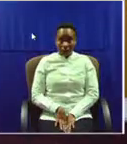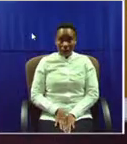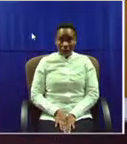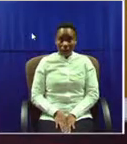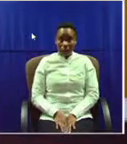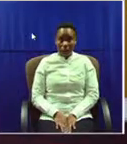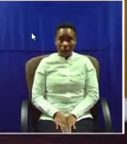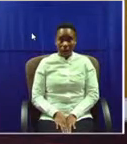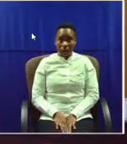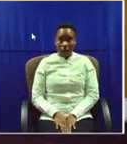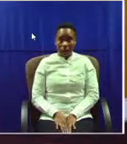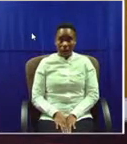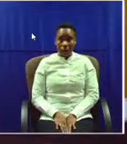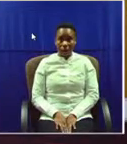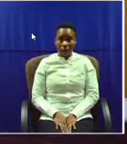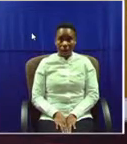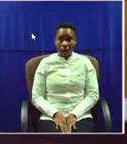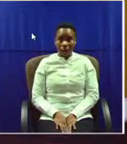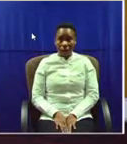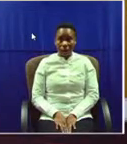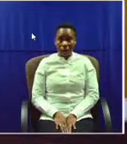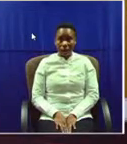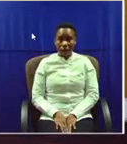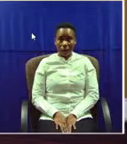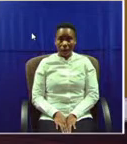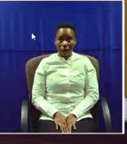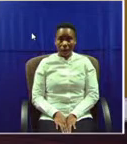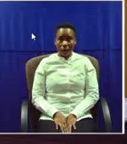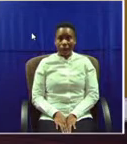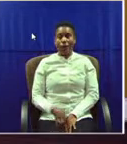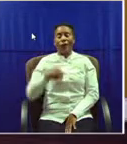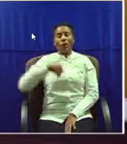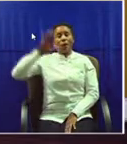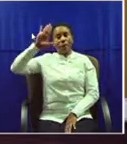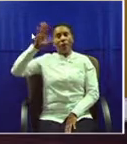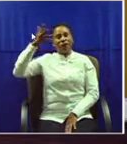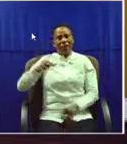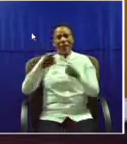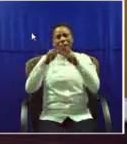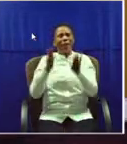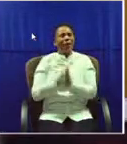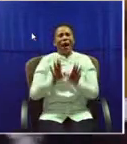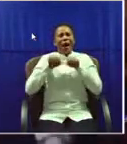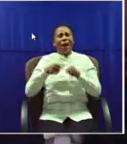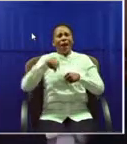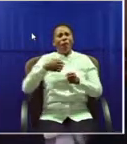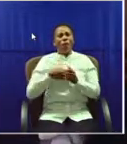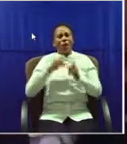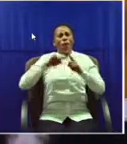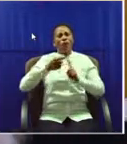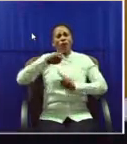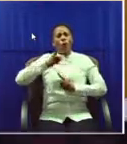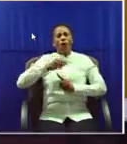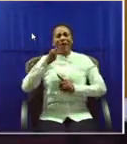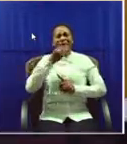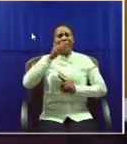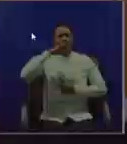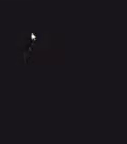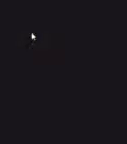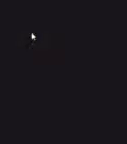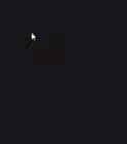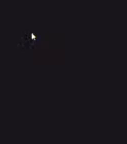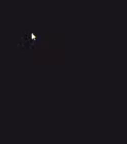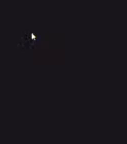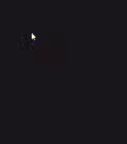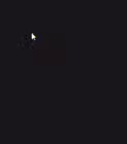finish with order. I've been raising my hand, but you don't allow me to raise my point of order. Thank you very much,